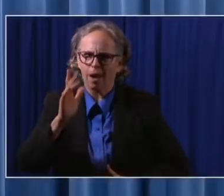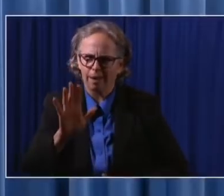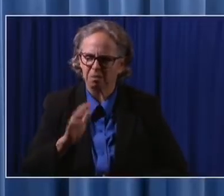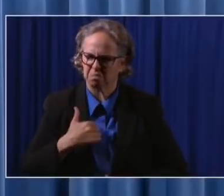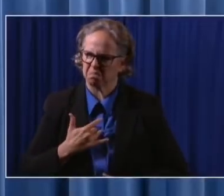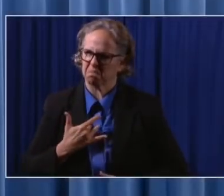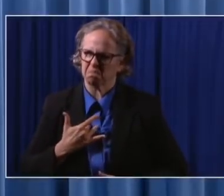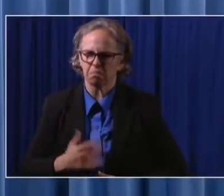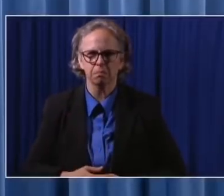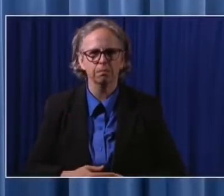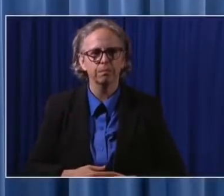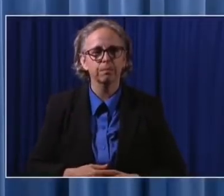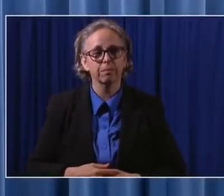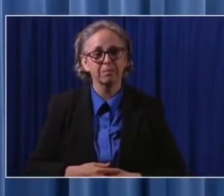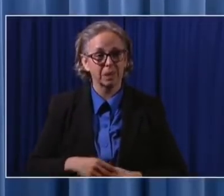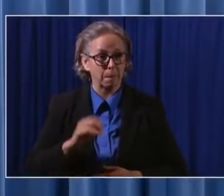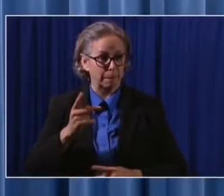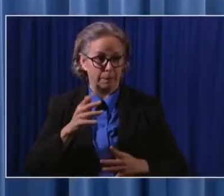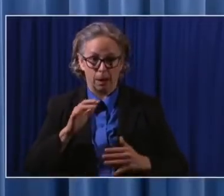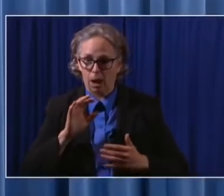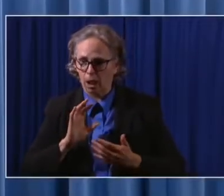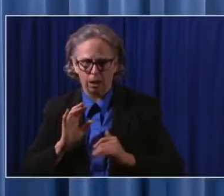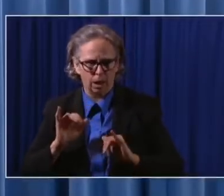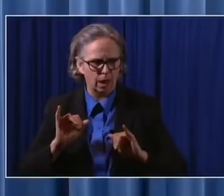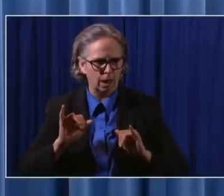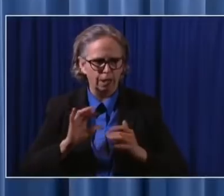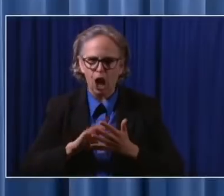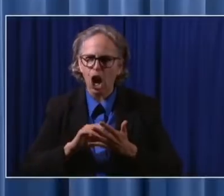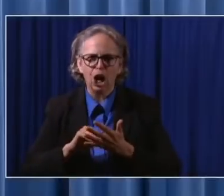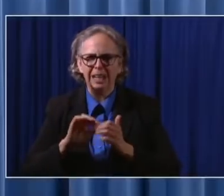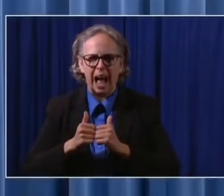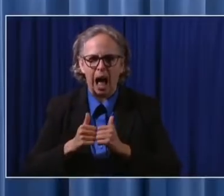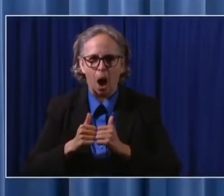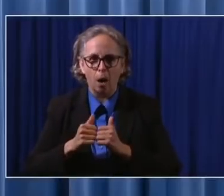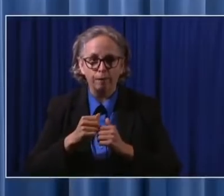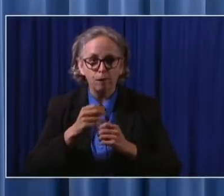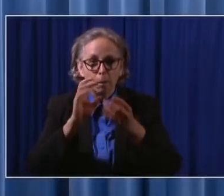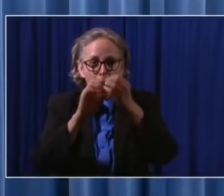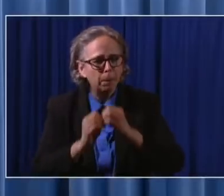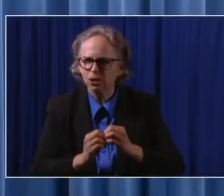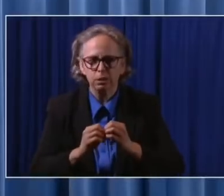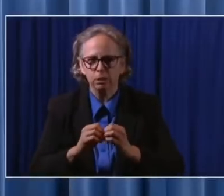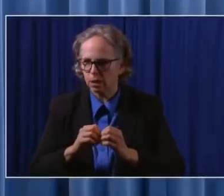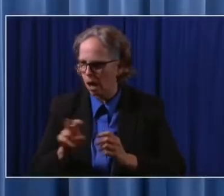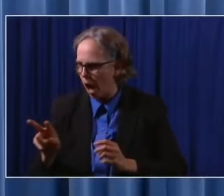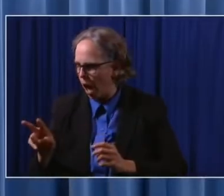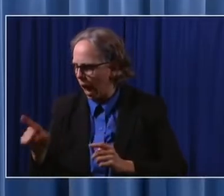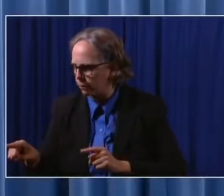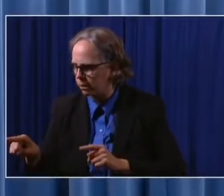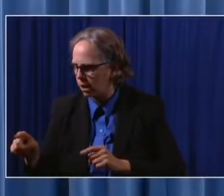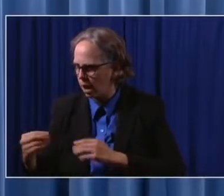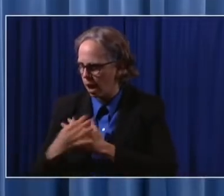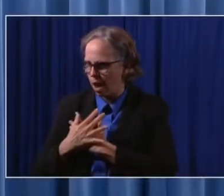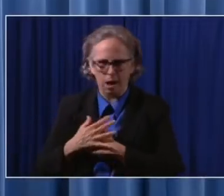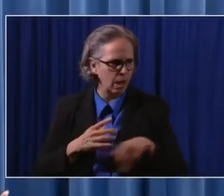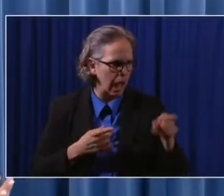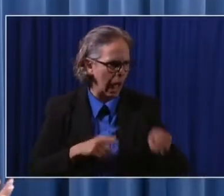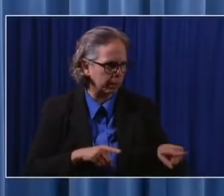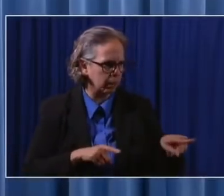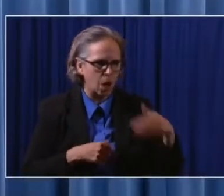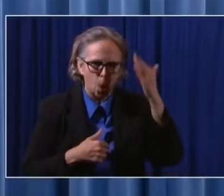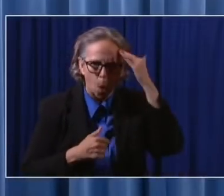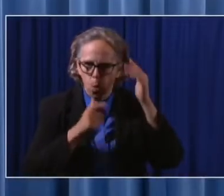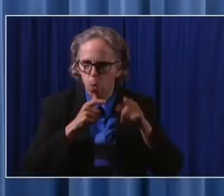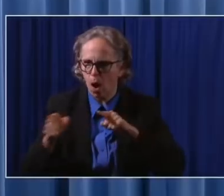It is what we're trying to do is we don't have to change everyone's behavior. We know there'll be people out